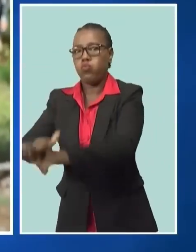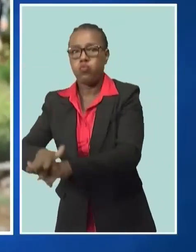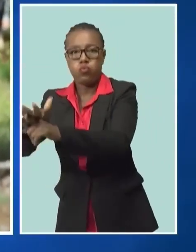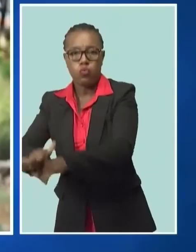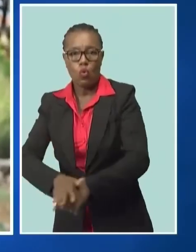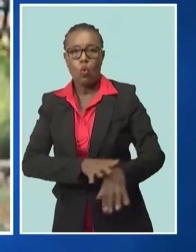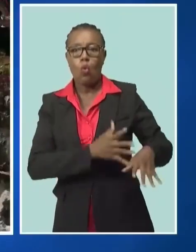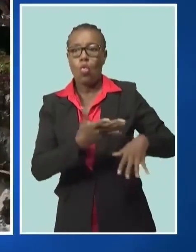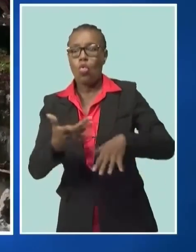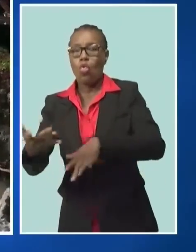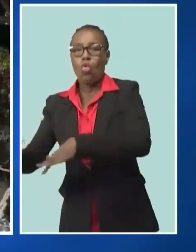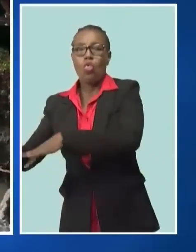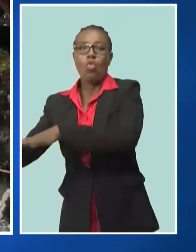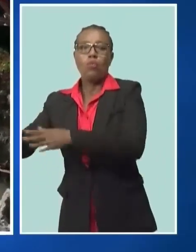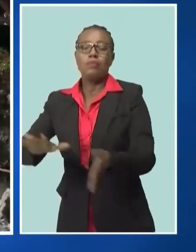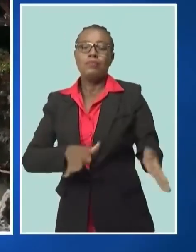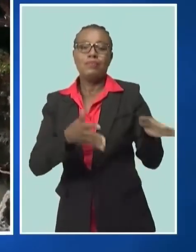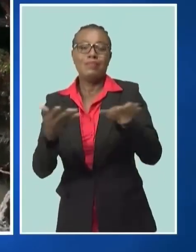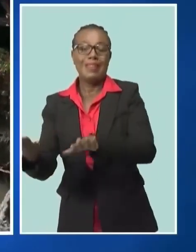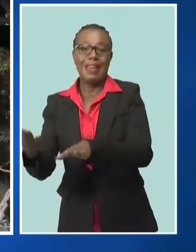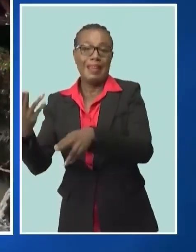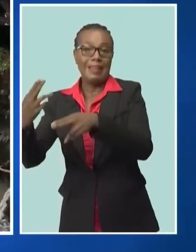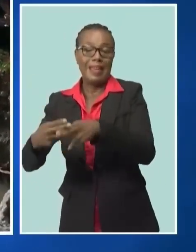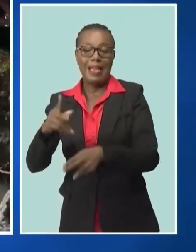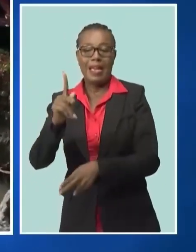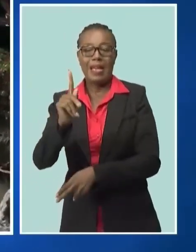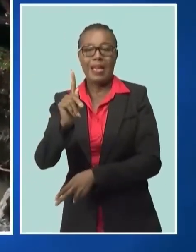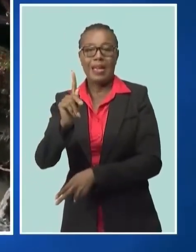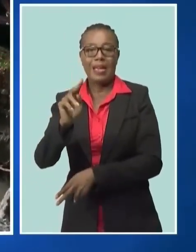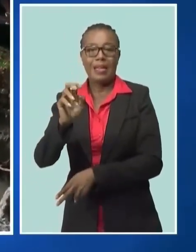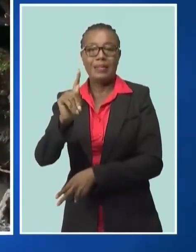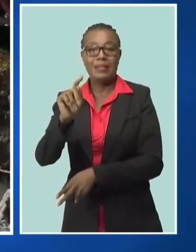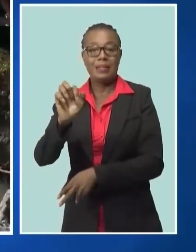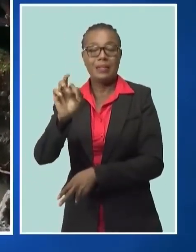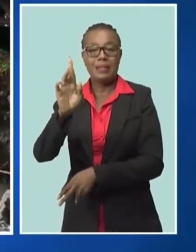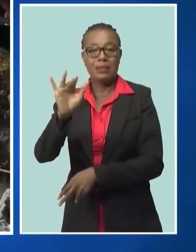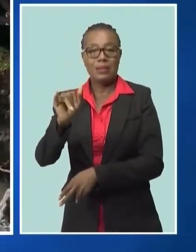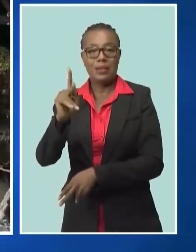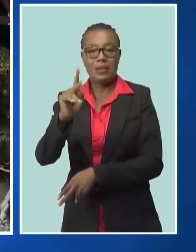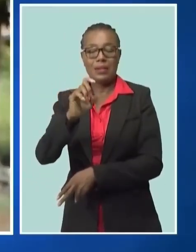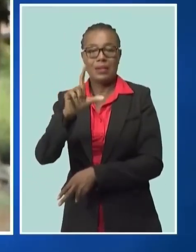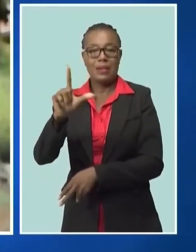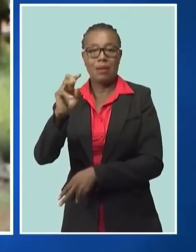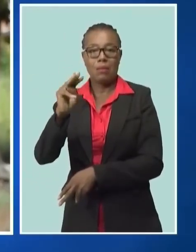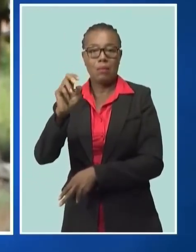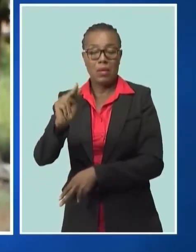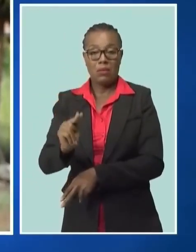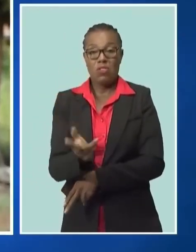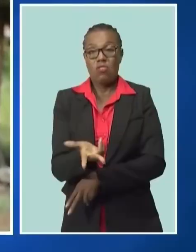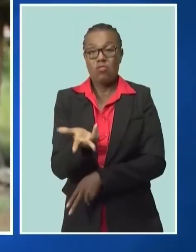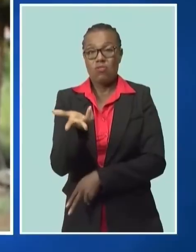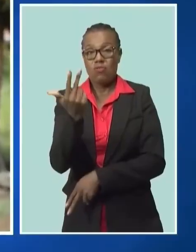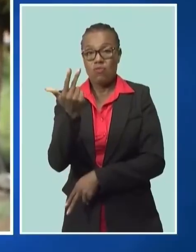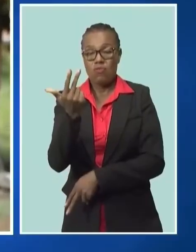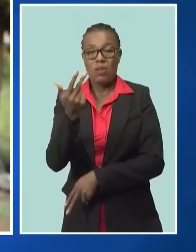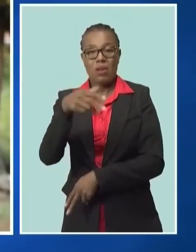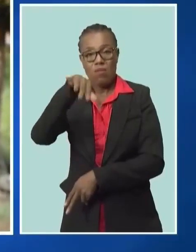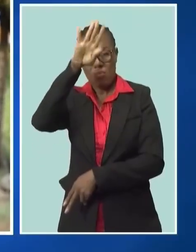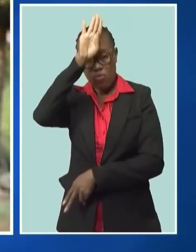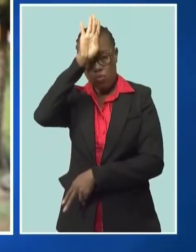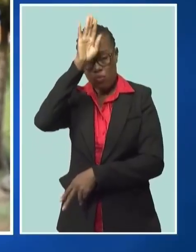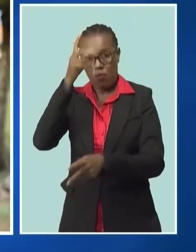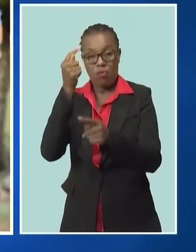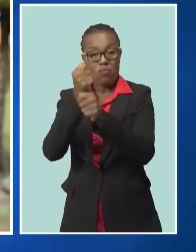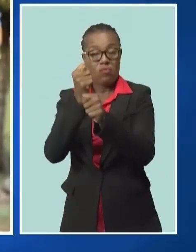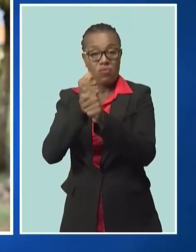services responded yesterday with large contingent from the fire service, 3 trucks and officers. The BDF was there, the Coast Guard was